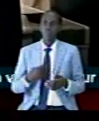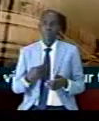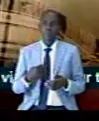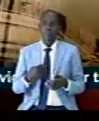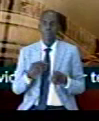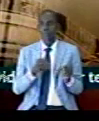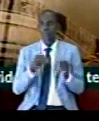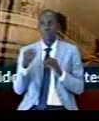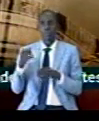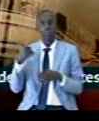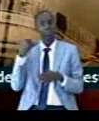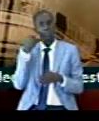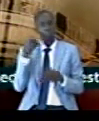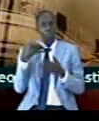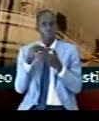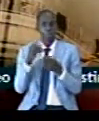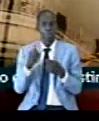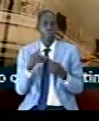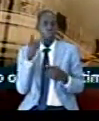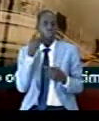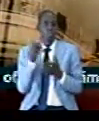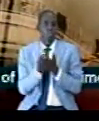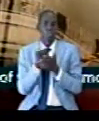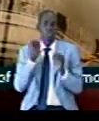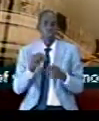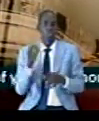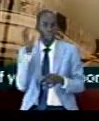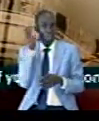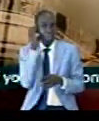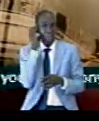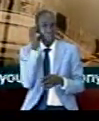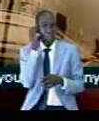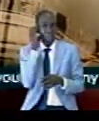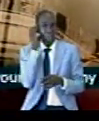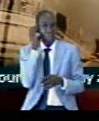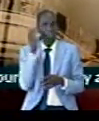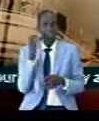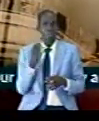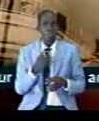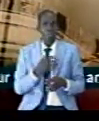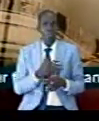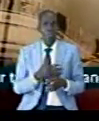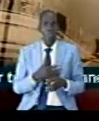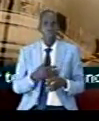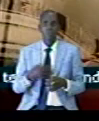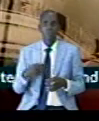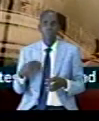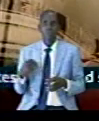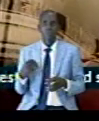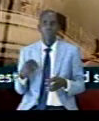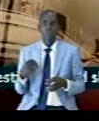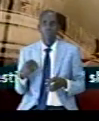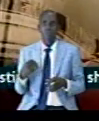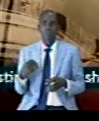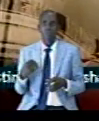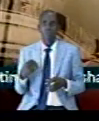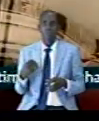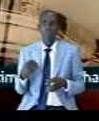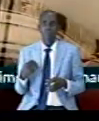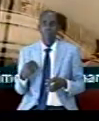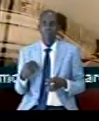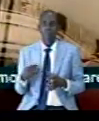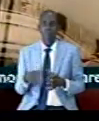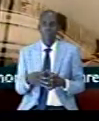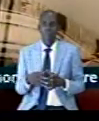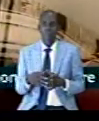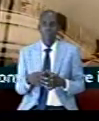listen. So one day, she sat on her own without anyone lifting her and without anyone sitting on her side.